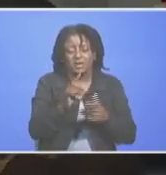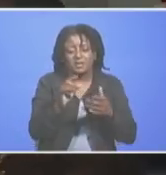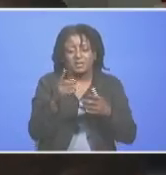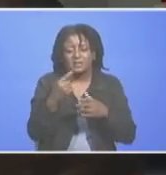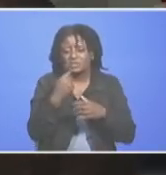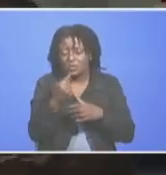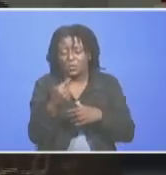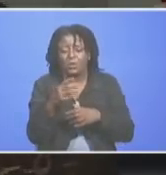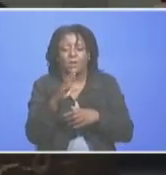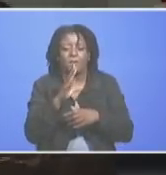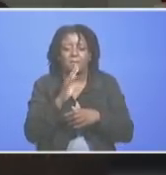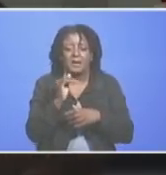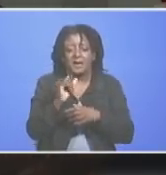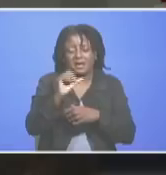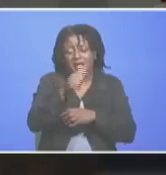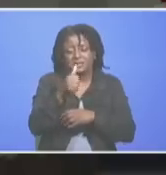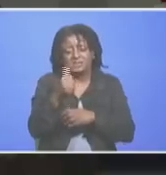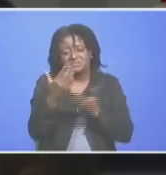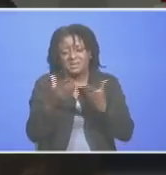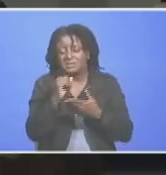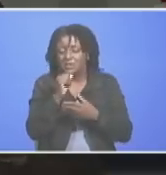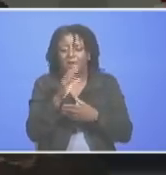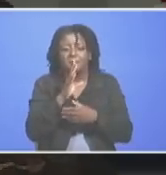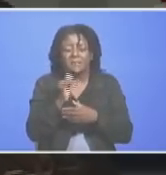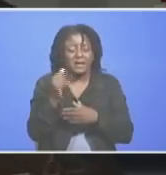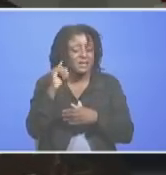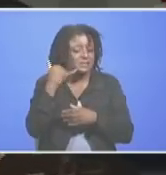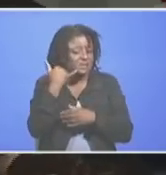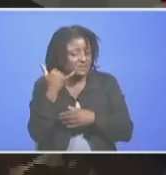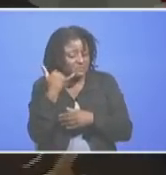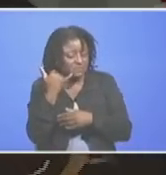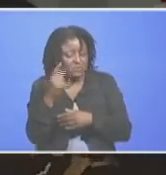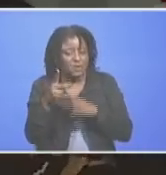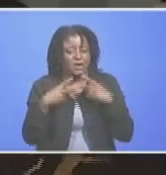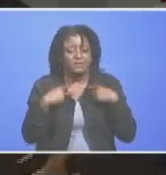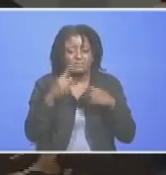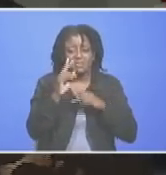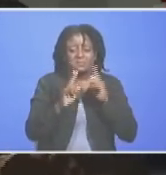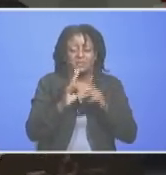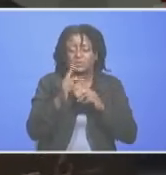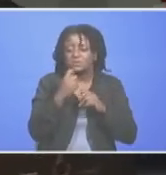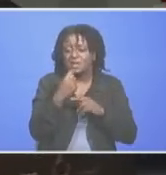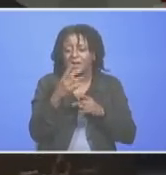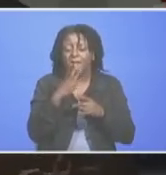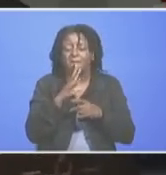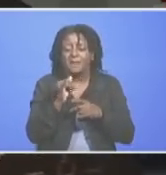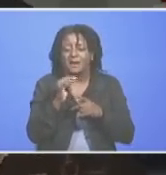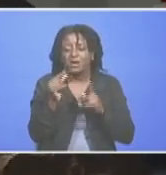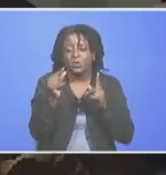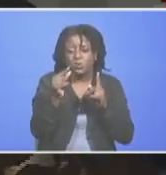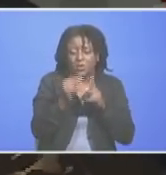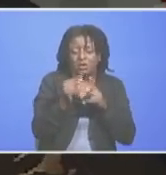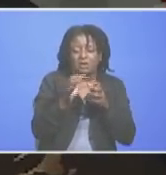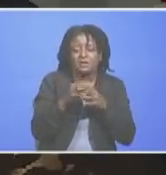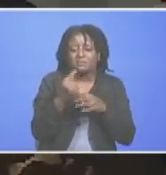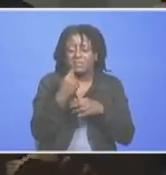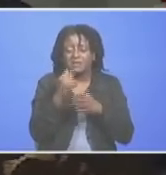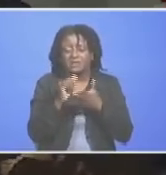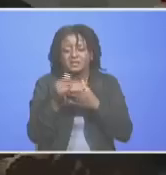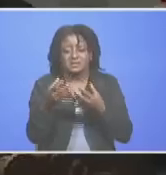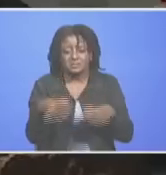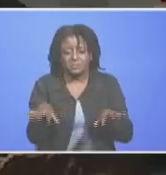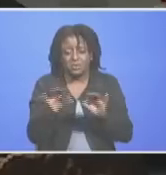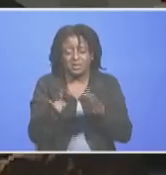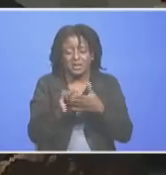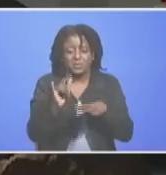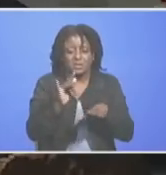Maybe not by telephone, but you have people will tell by word of mouth. And that's important, that we touch somebody as